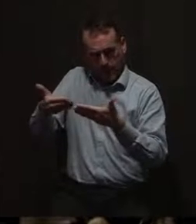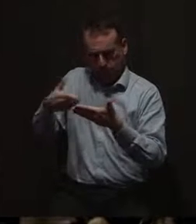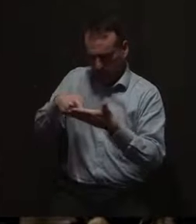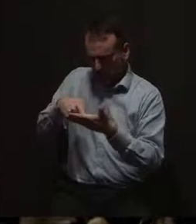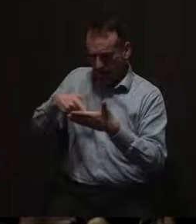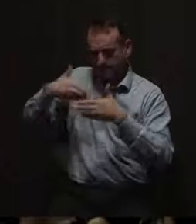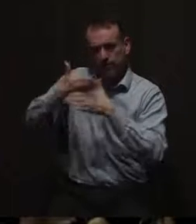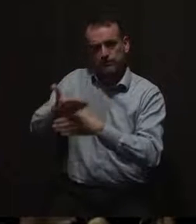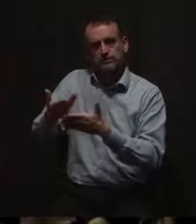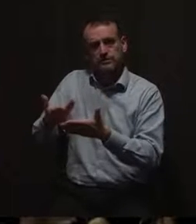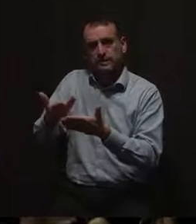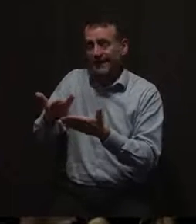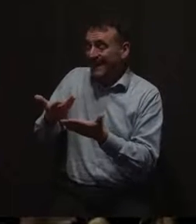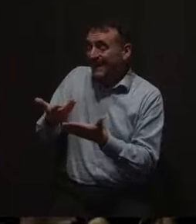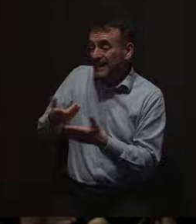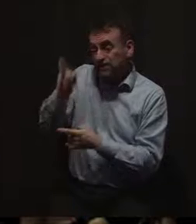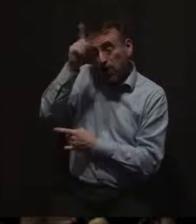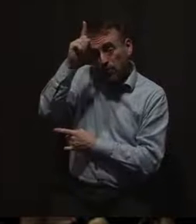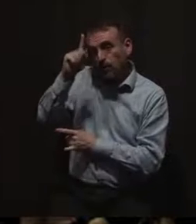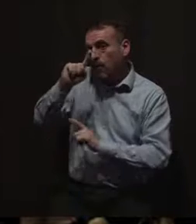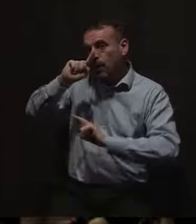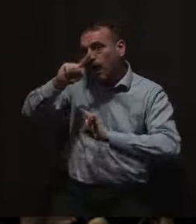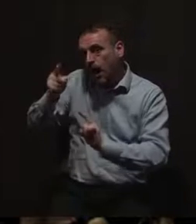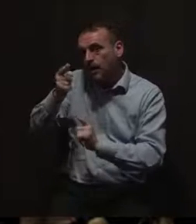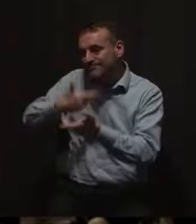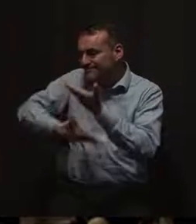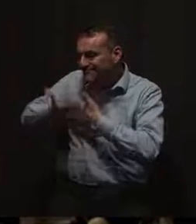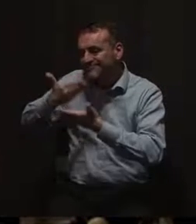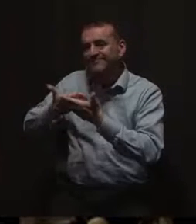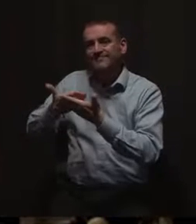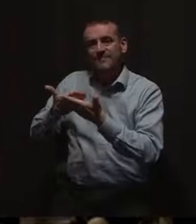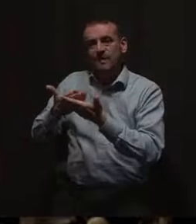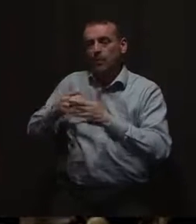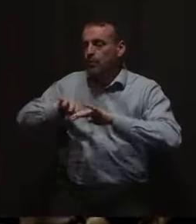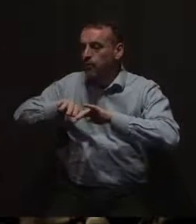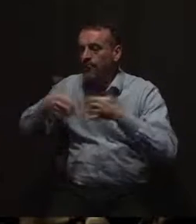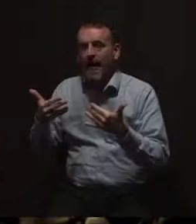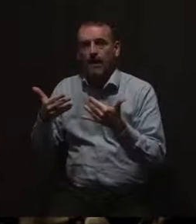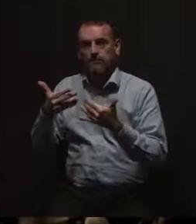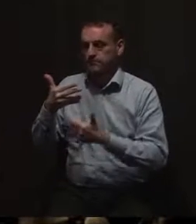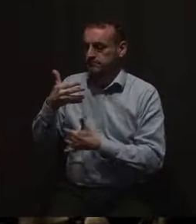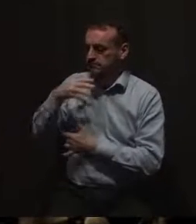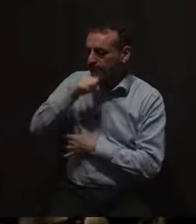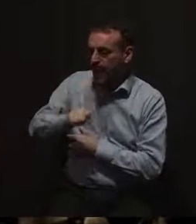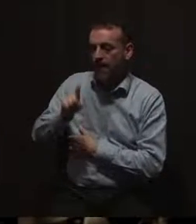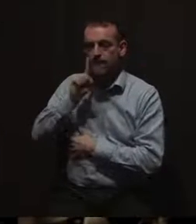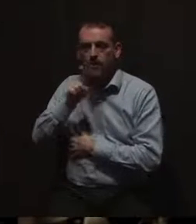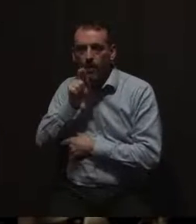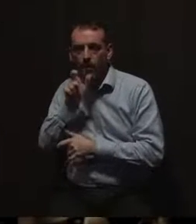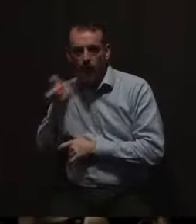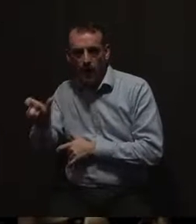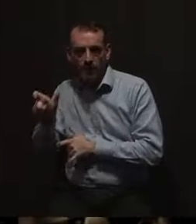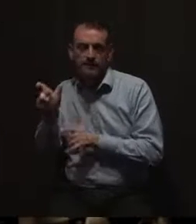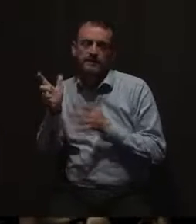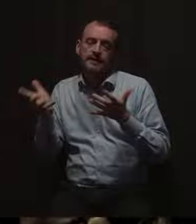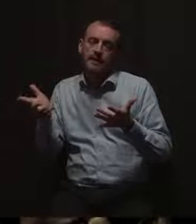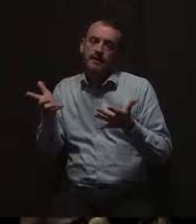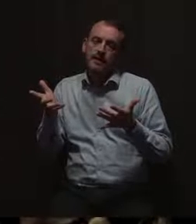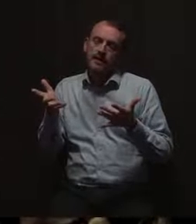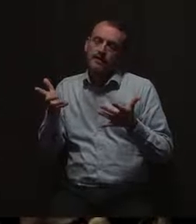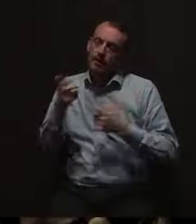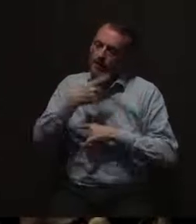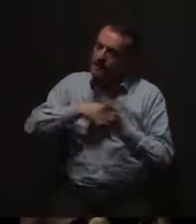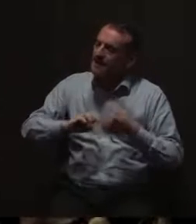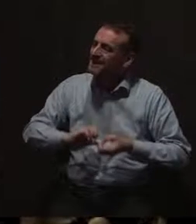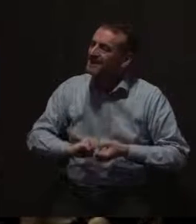how to do this. And that's why we need a rhetoric of trust, of finding common ground. We need to learn that.